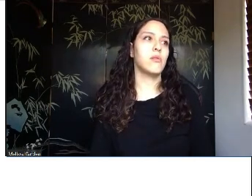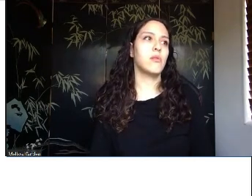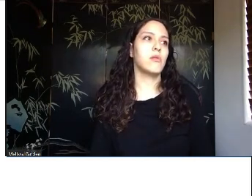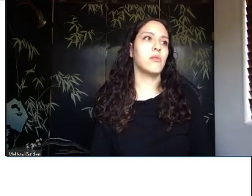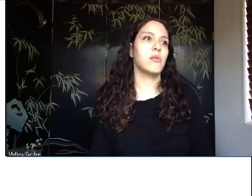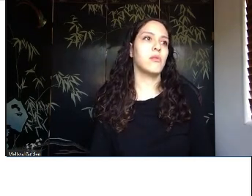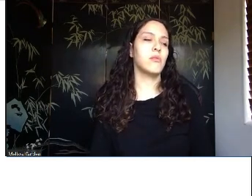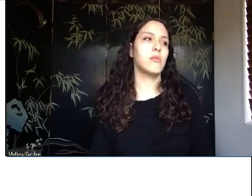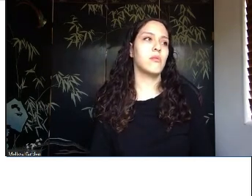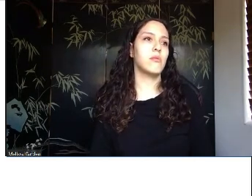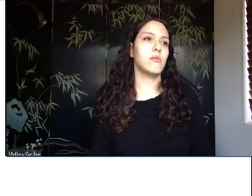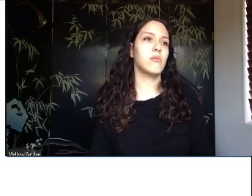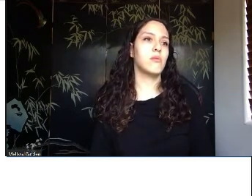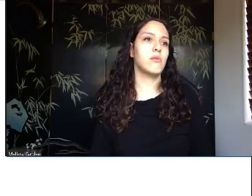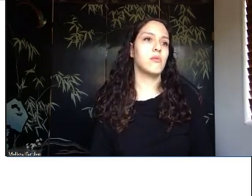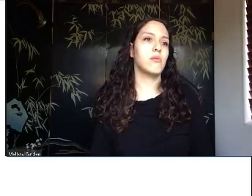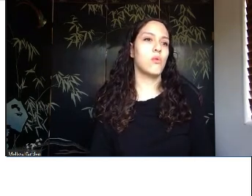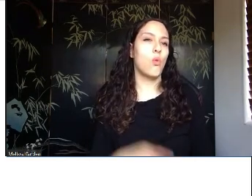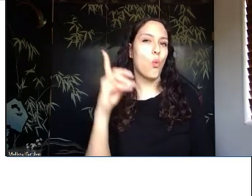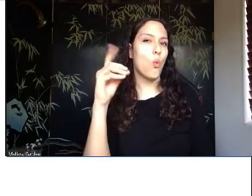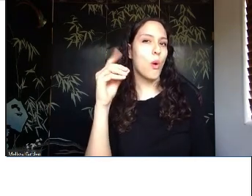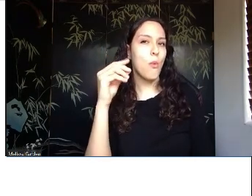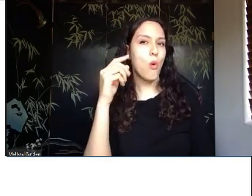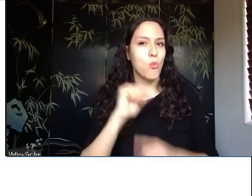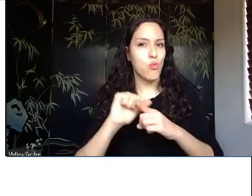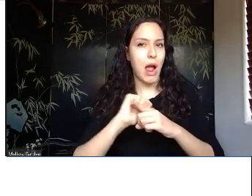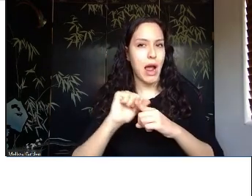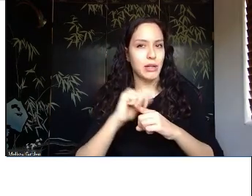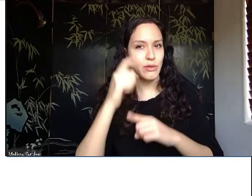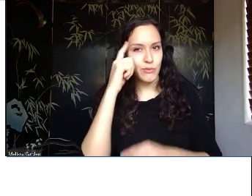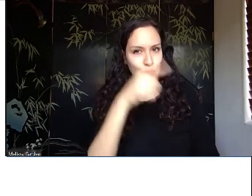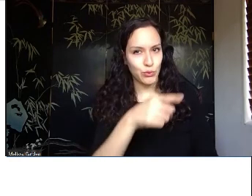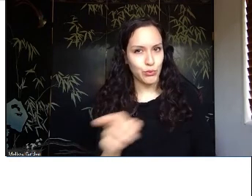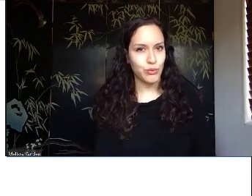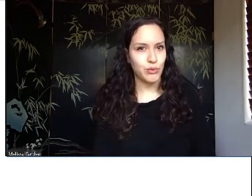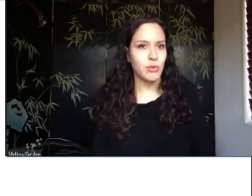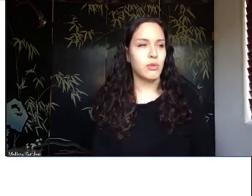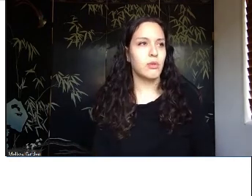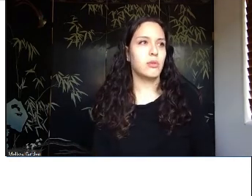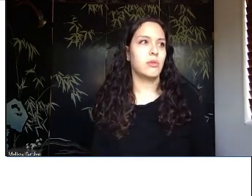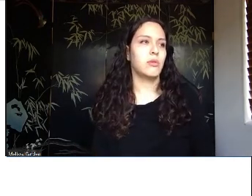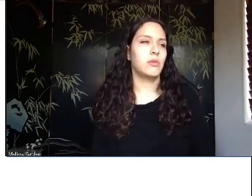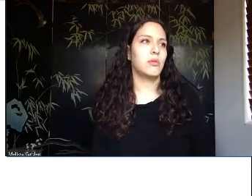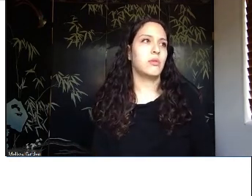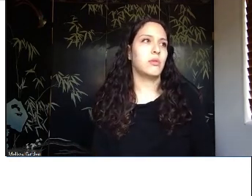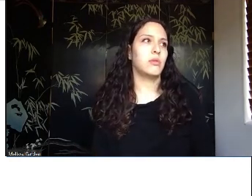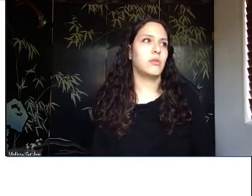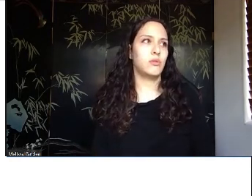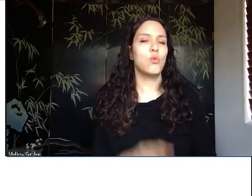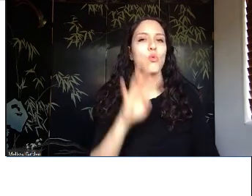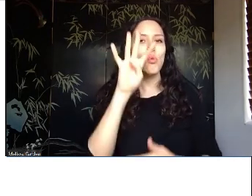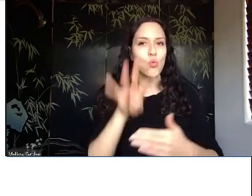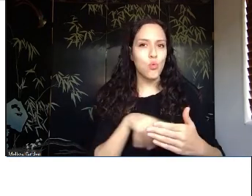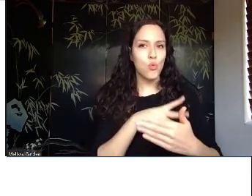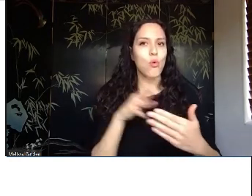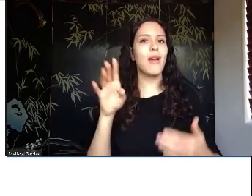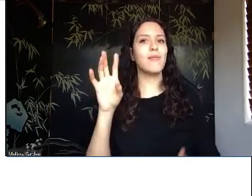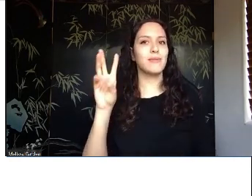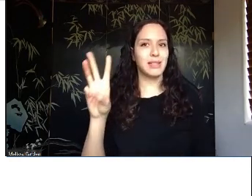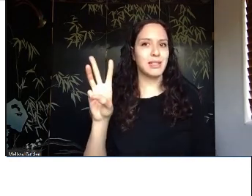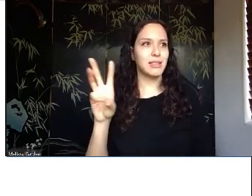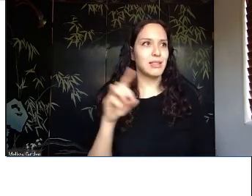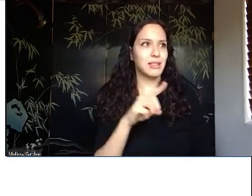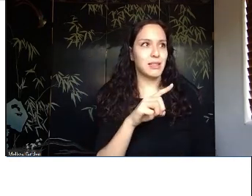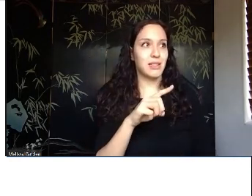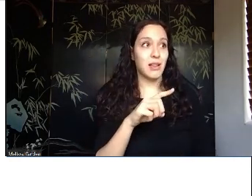All right, one more for you to practice. All right, so let's look at this, graph 6. Whoa, that